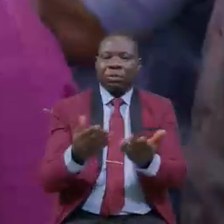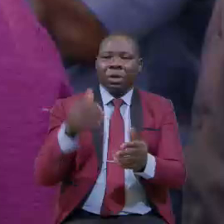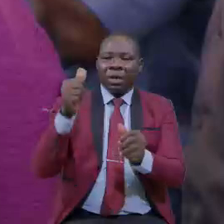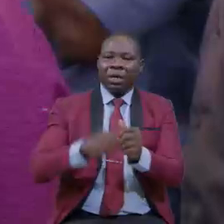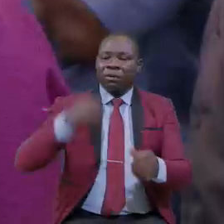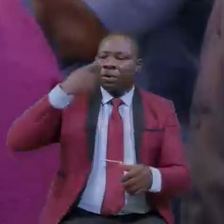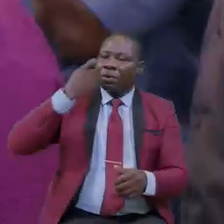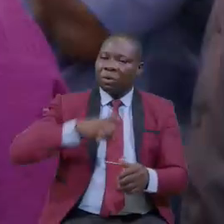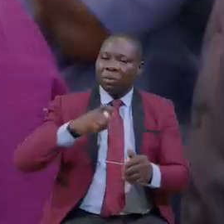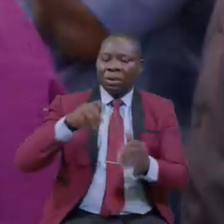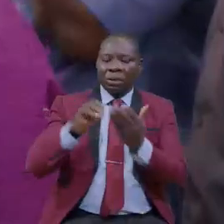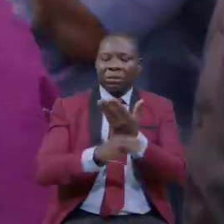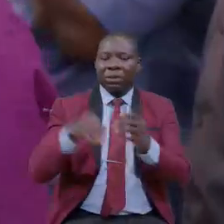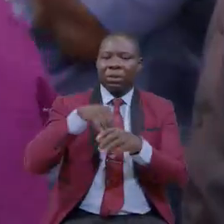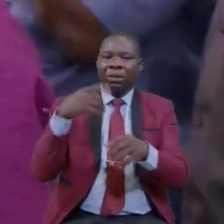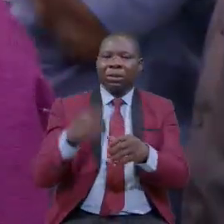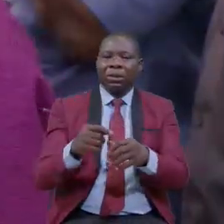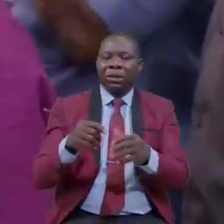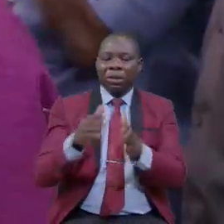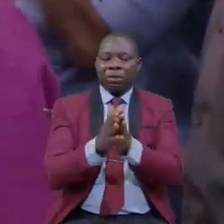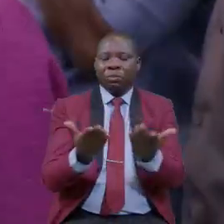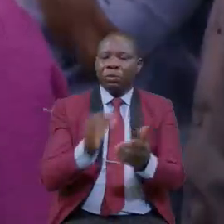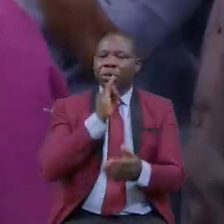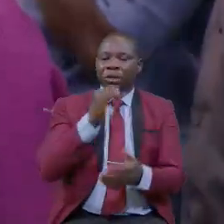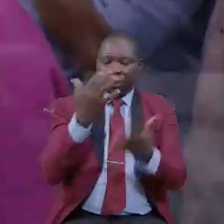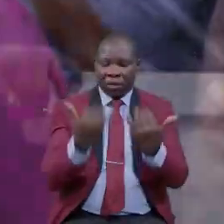book is now for